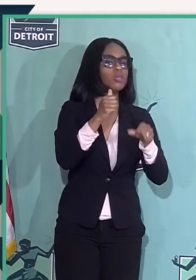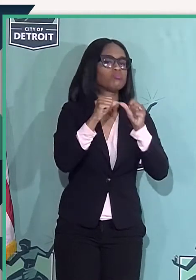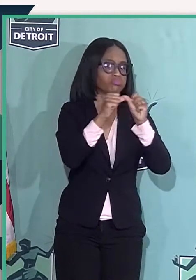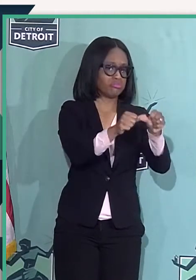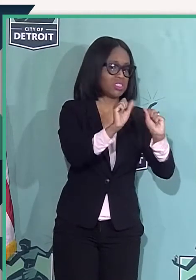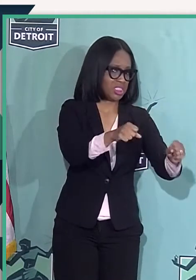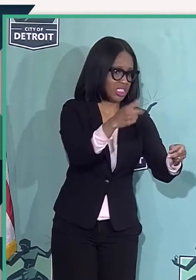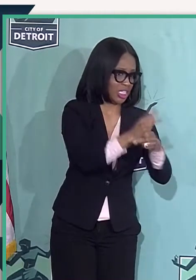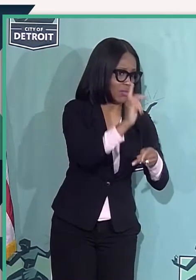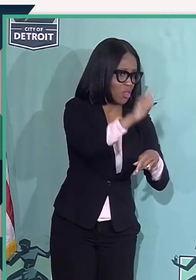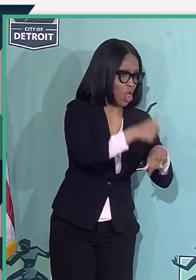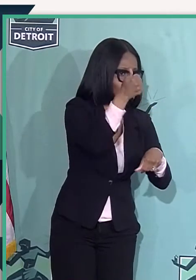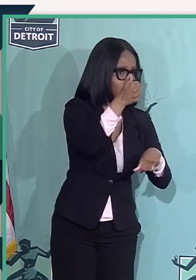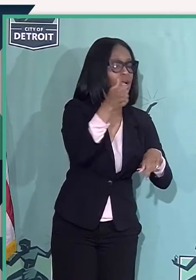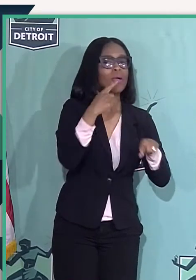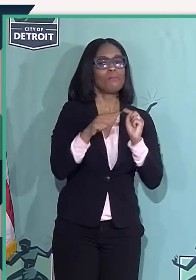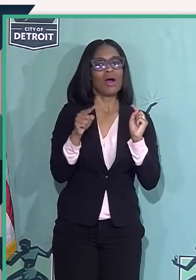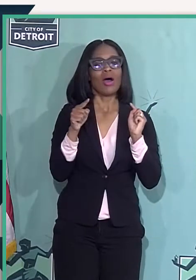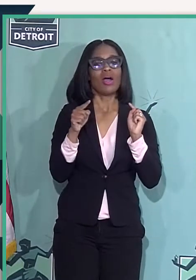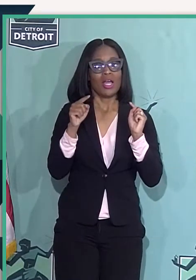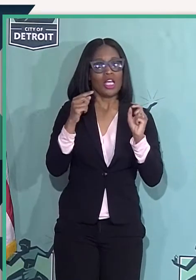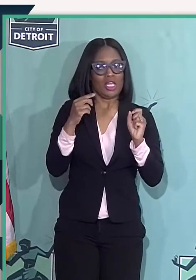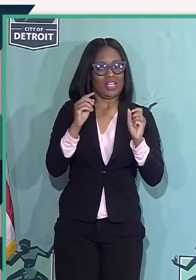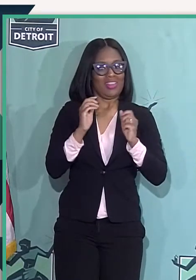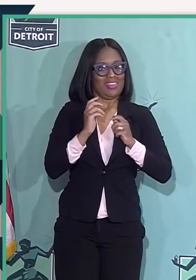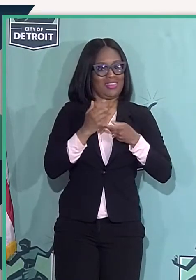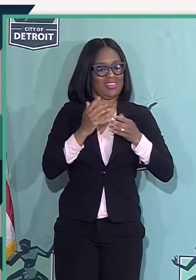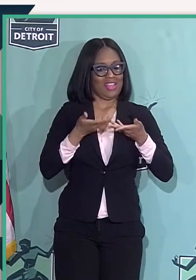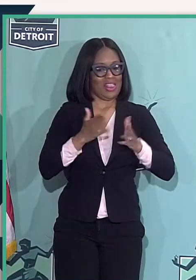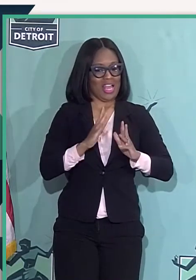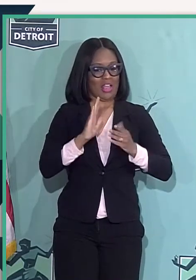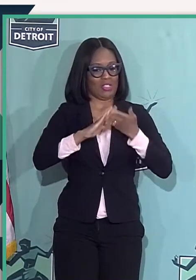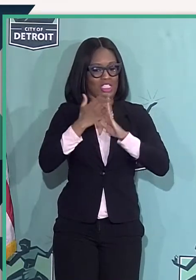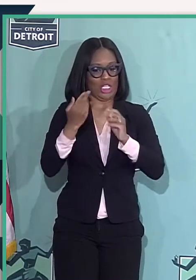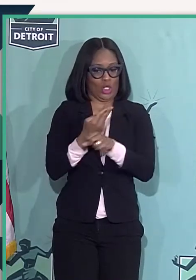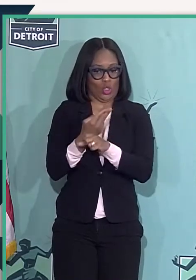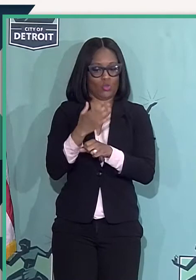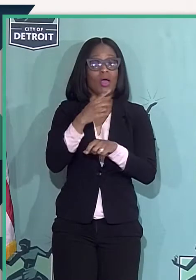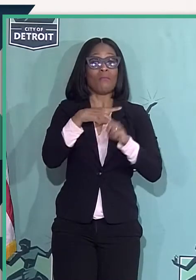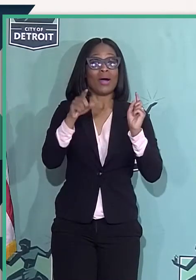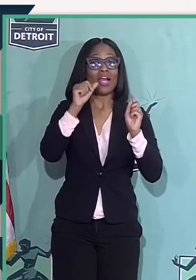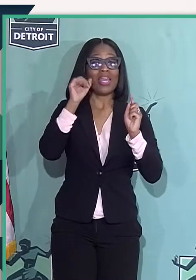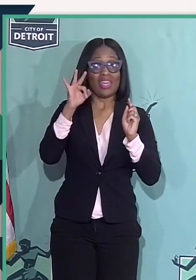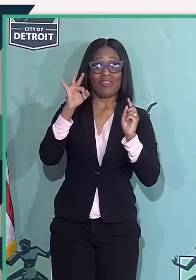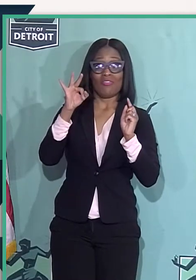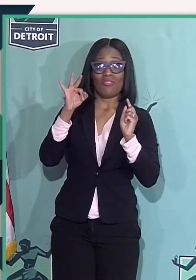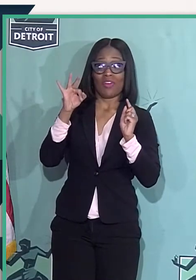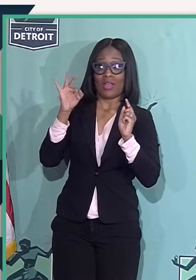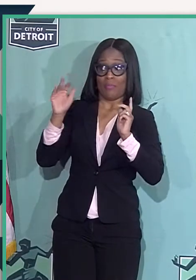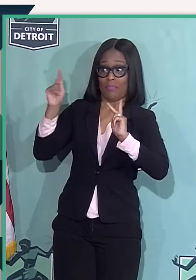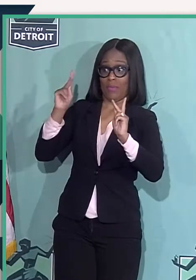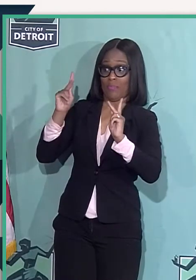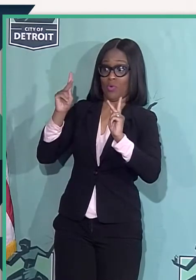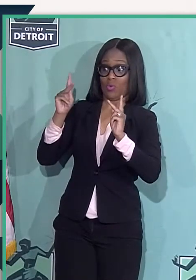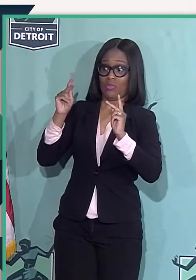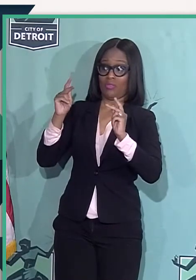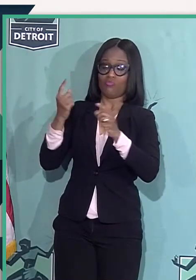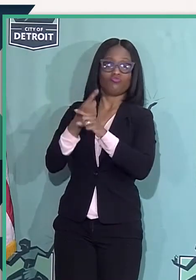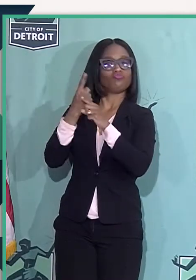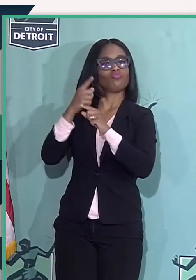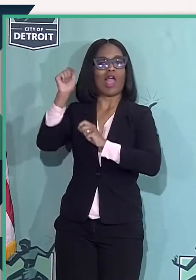when the city is through using them, then we'll need to remodify them in order for them to be driven by an